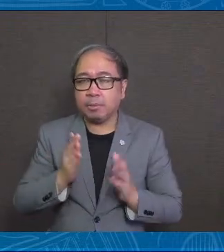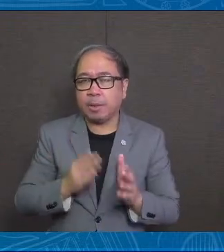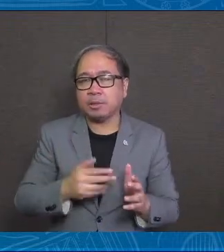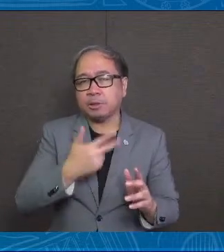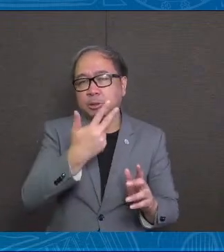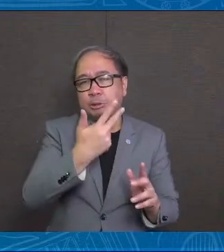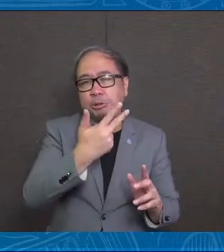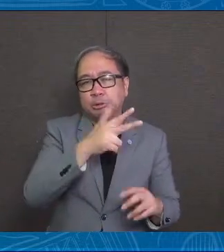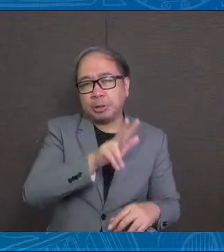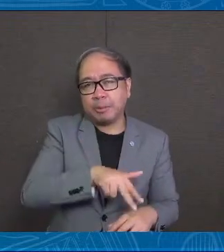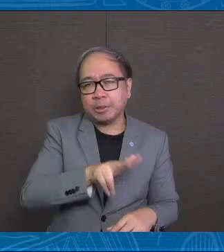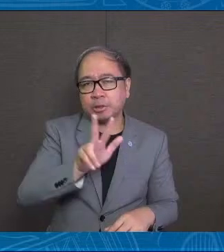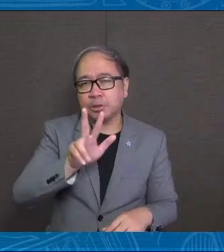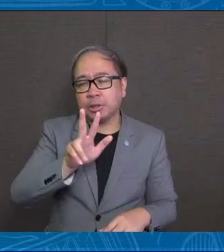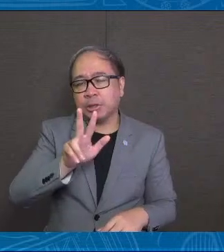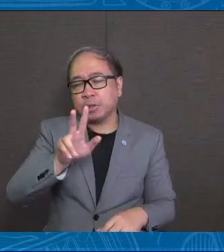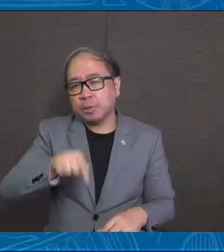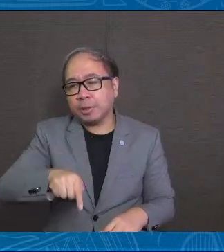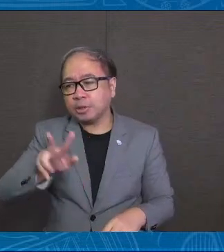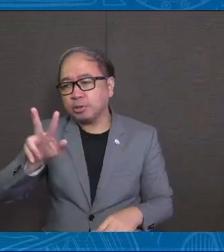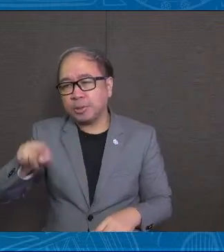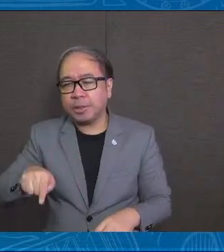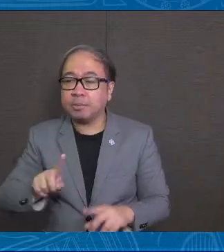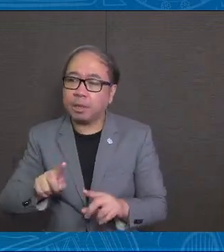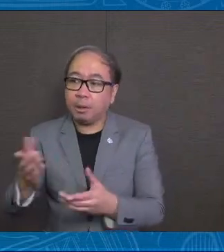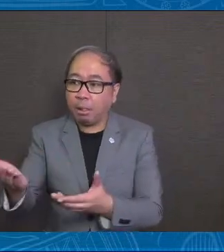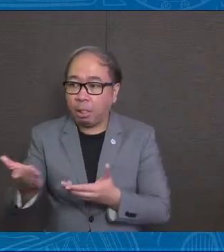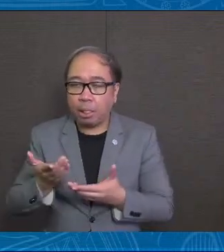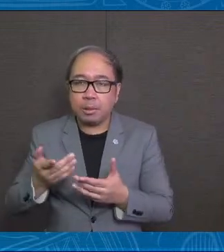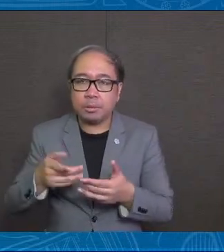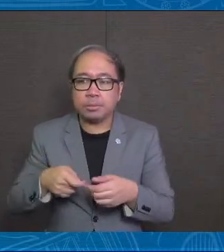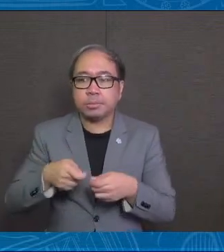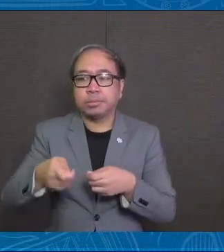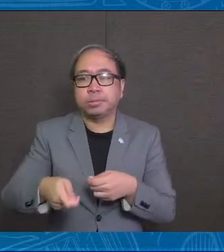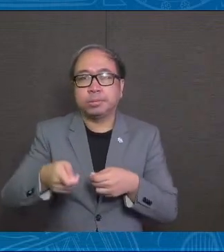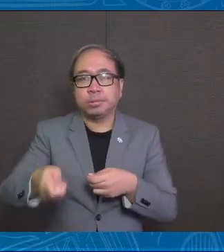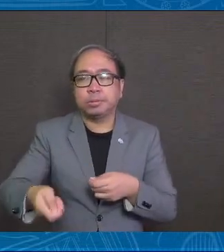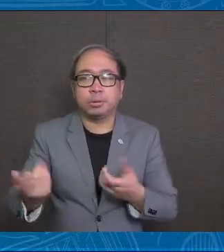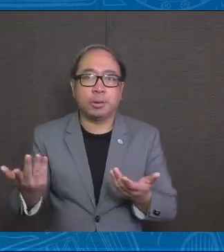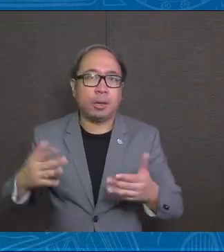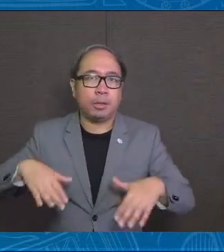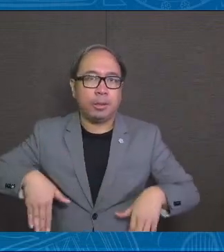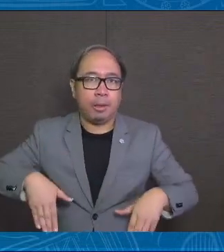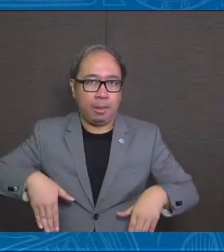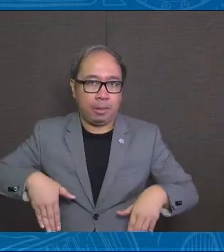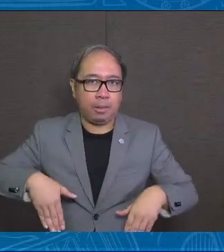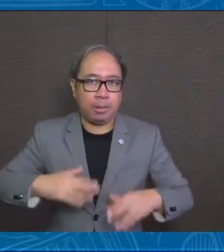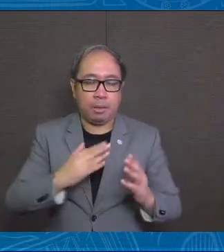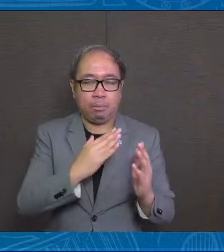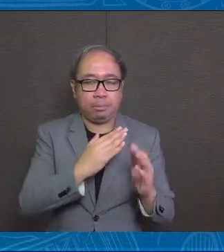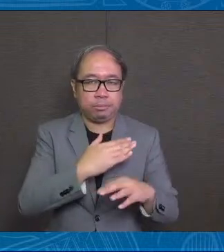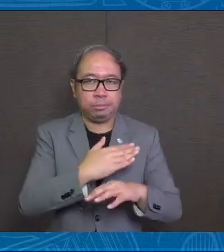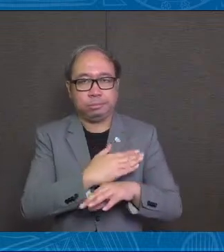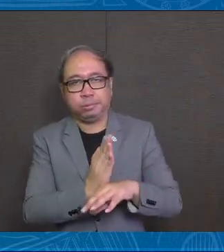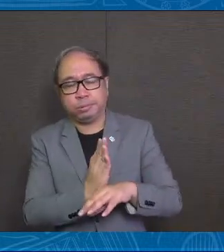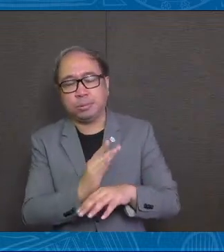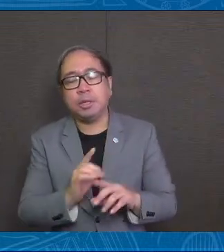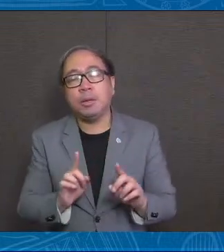basis. And most of the time, they're late in the submissions. So we are almost at